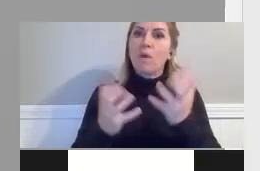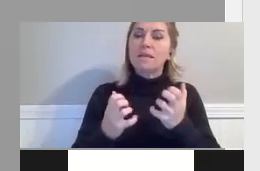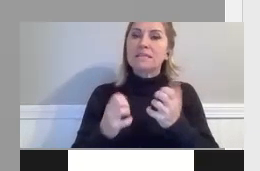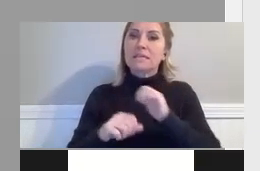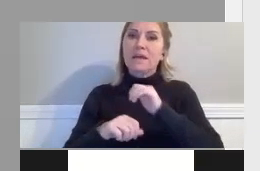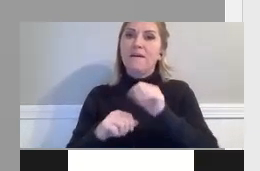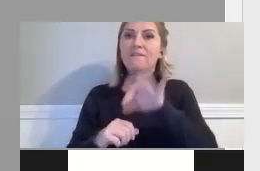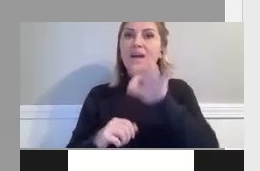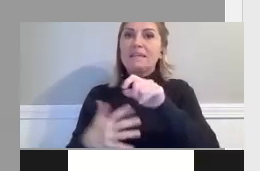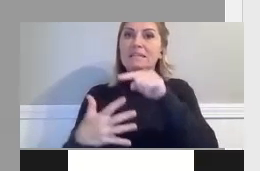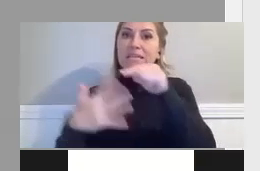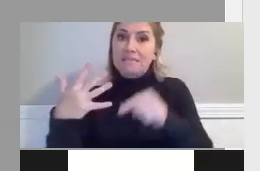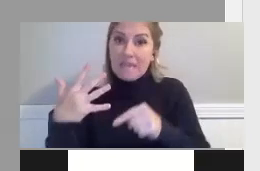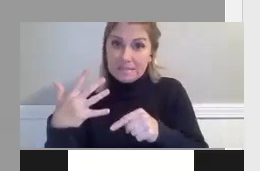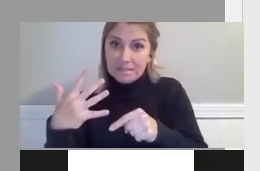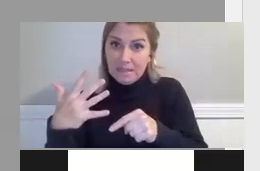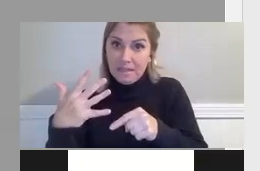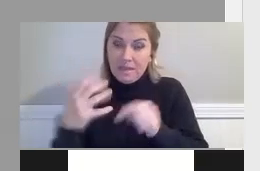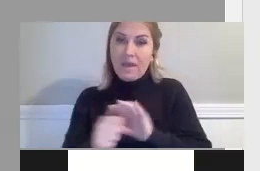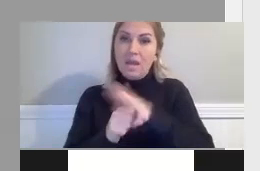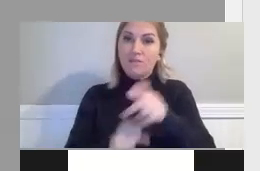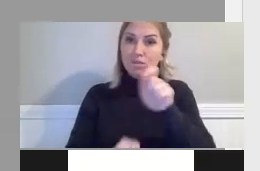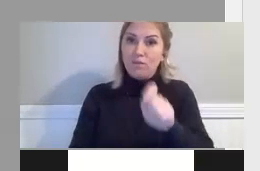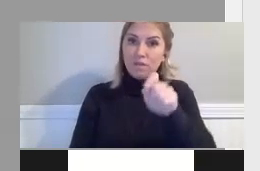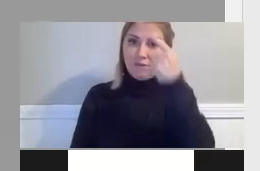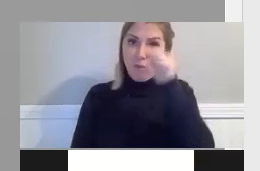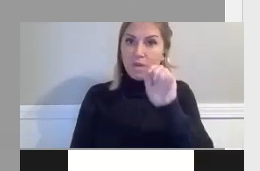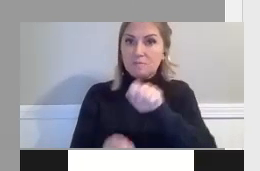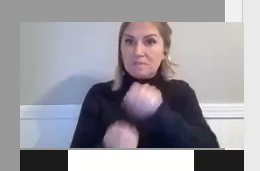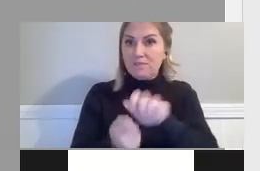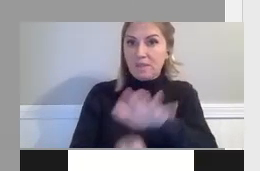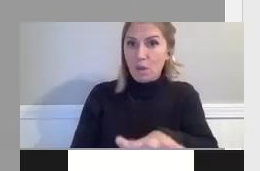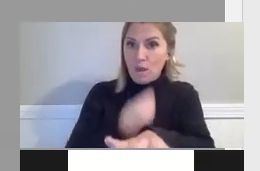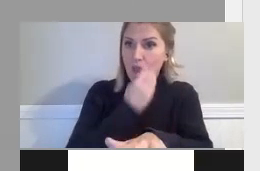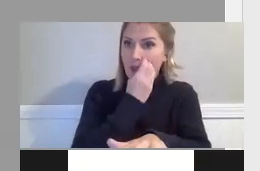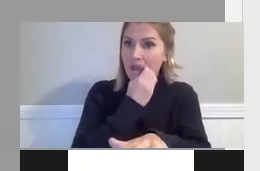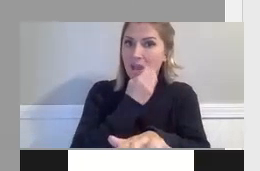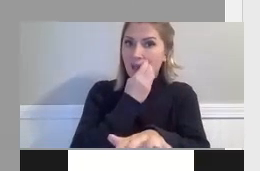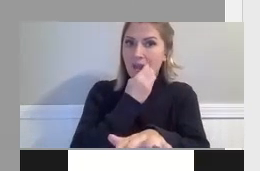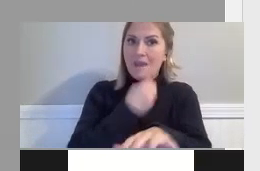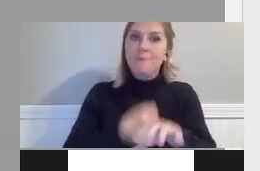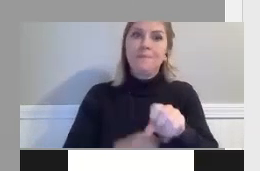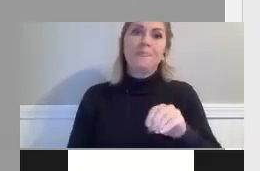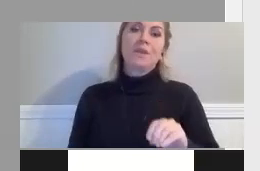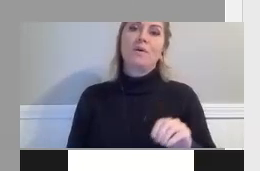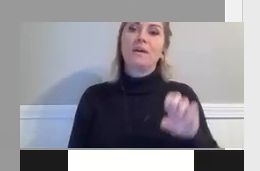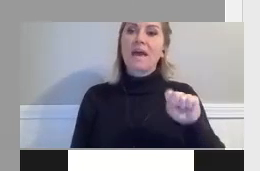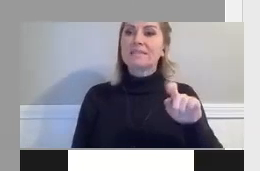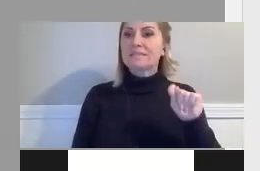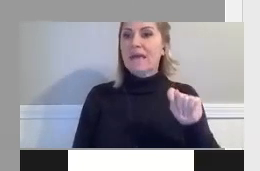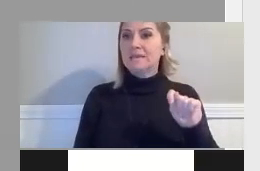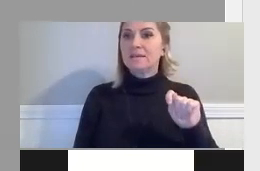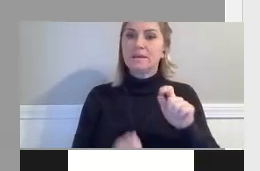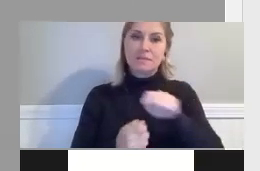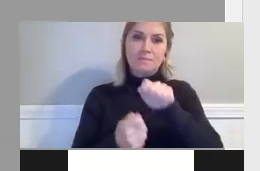entire set of vertices in a particular graph. Okay. Where sets is defined by some particular